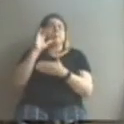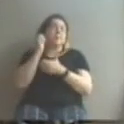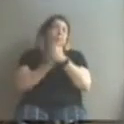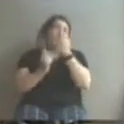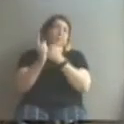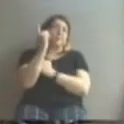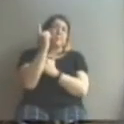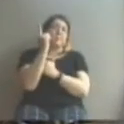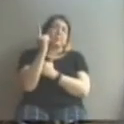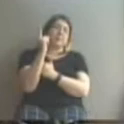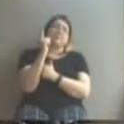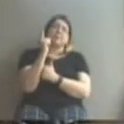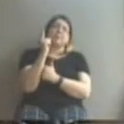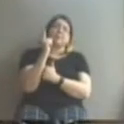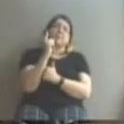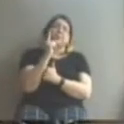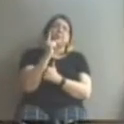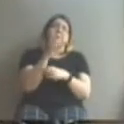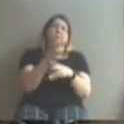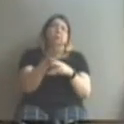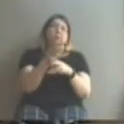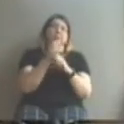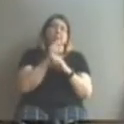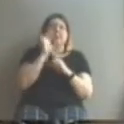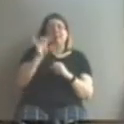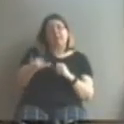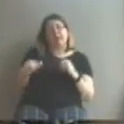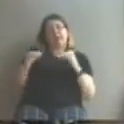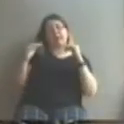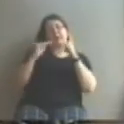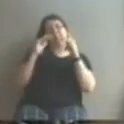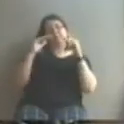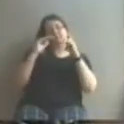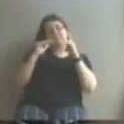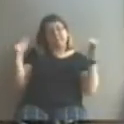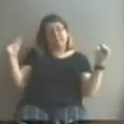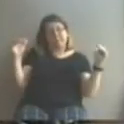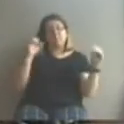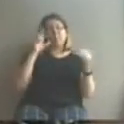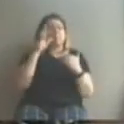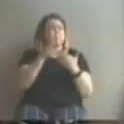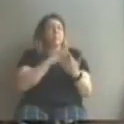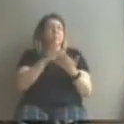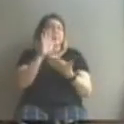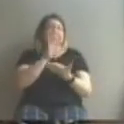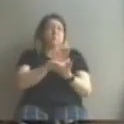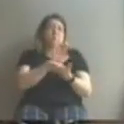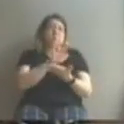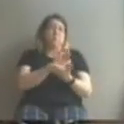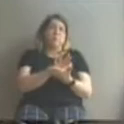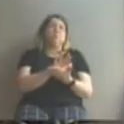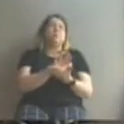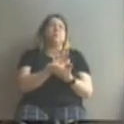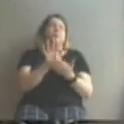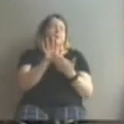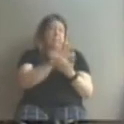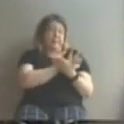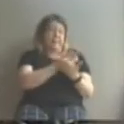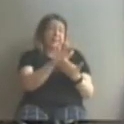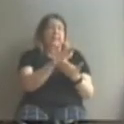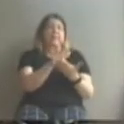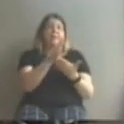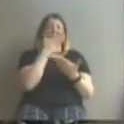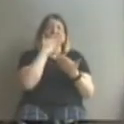everybody is getting toward that equitable level, or whatever school you're in, it's clean and it's